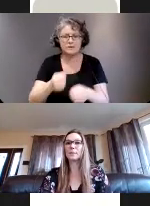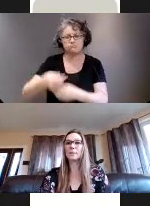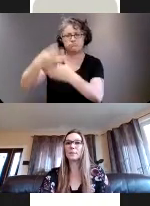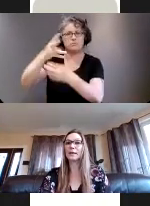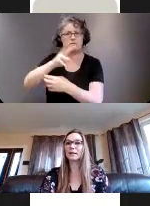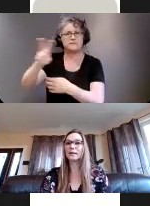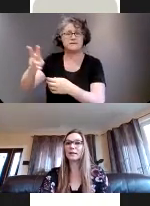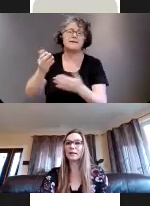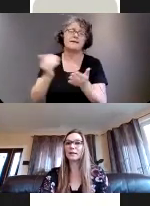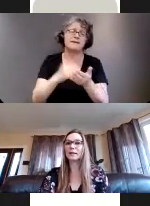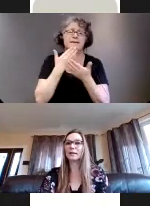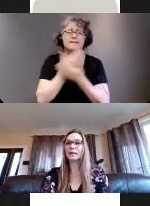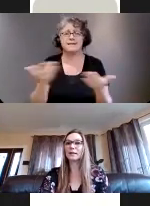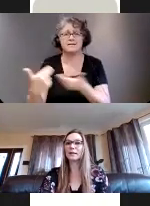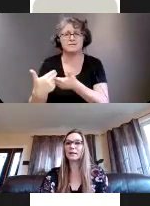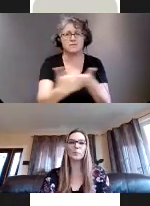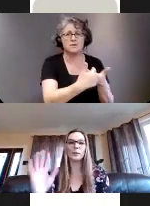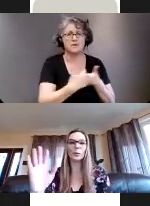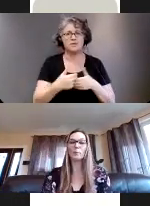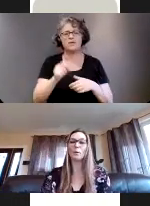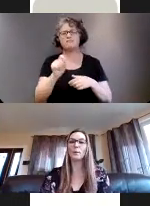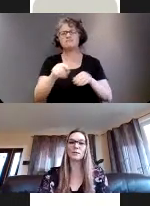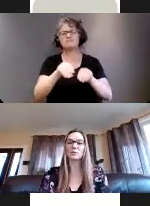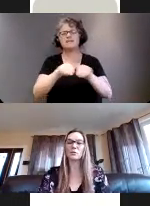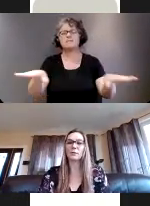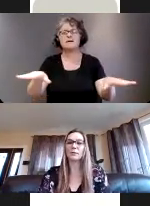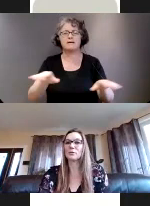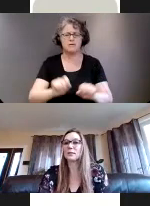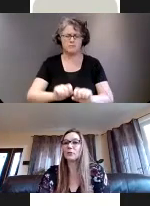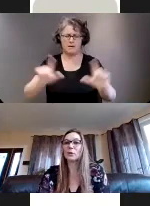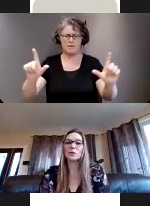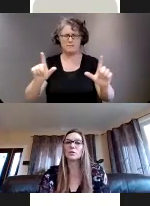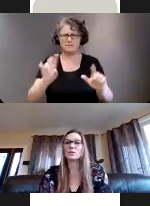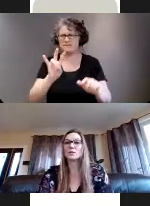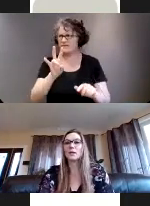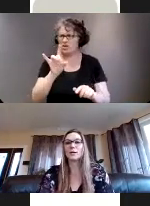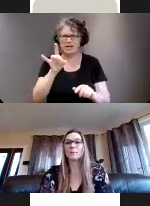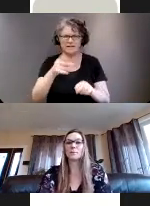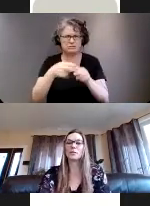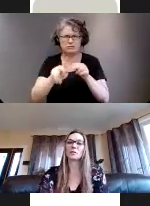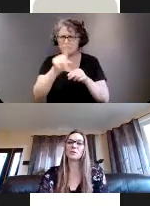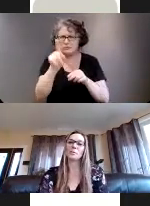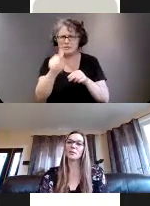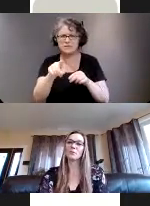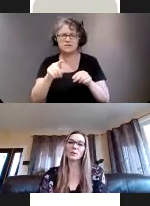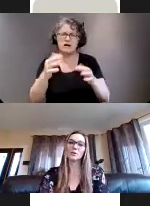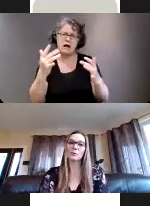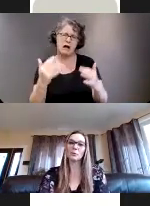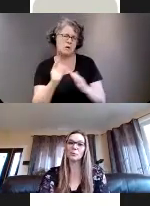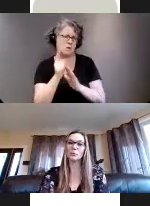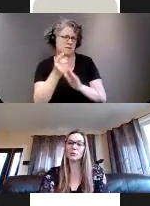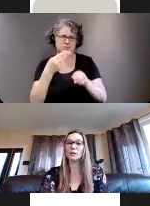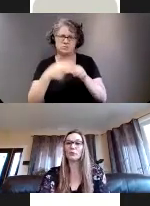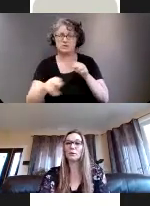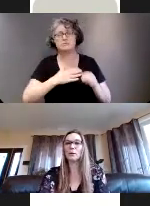you for attending. After, you'll get a quick pop-up just to answer, I think there's 7 to 8 questions. Probably take you a minute to finish, and we